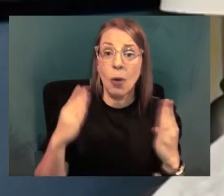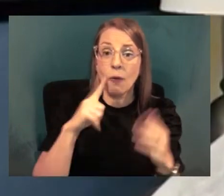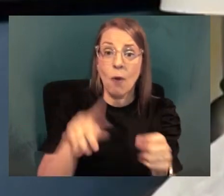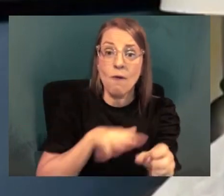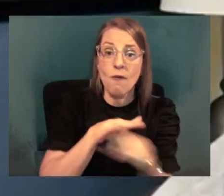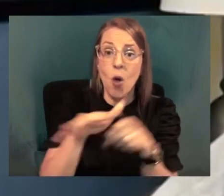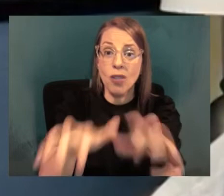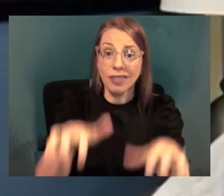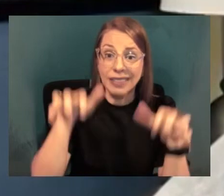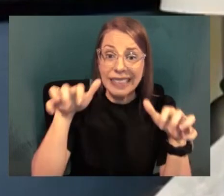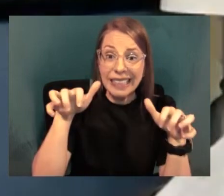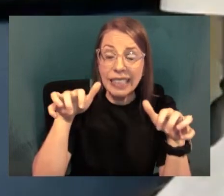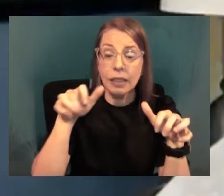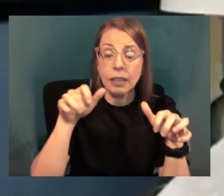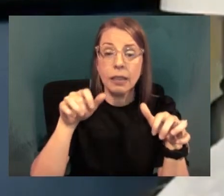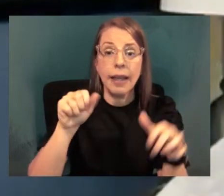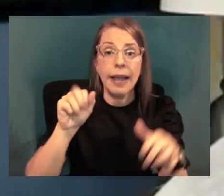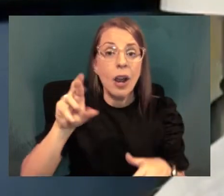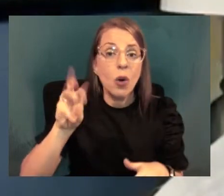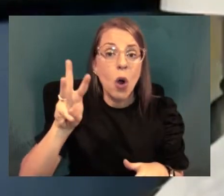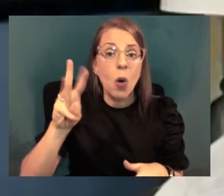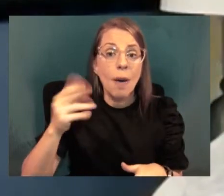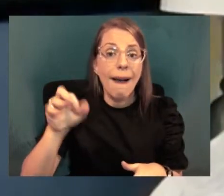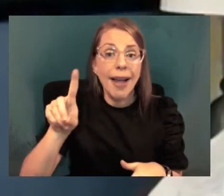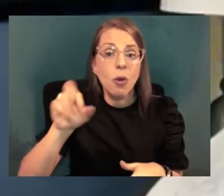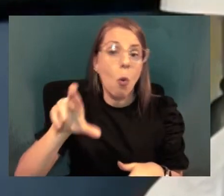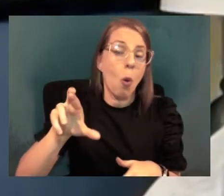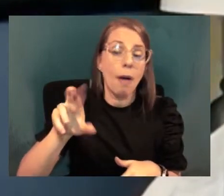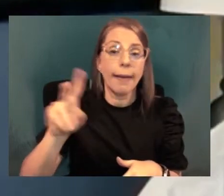it's Arrowhead or the K